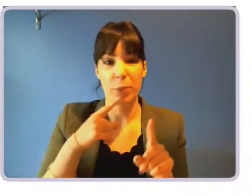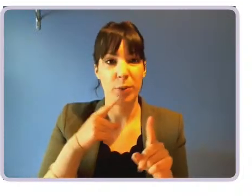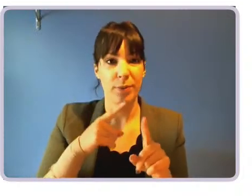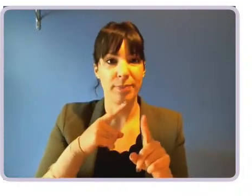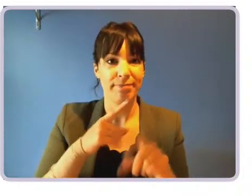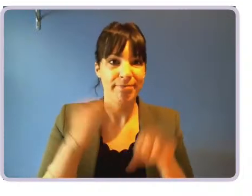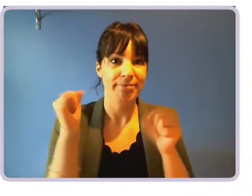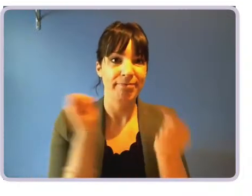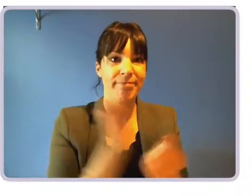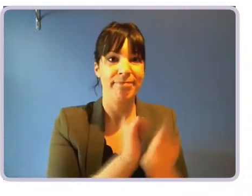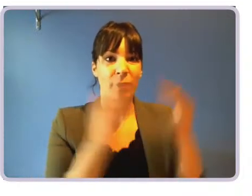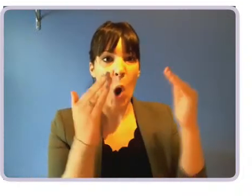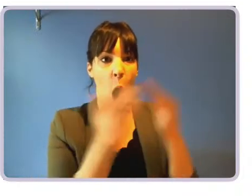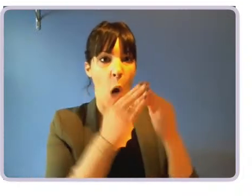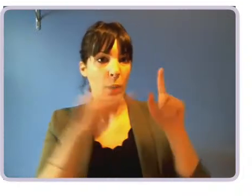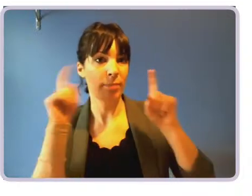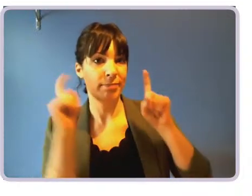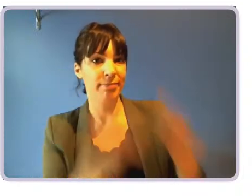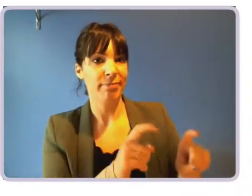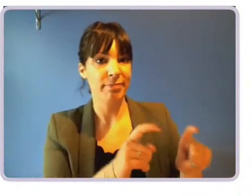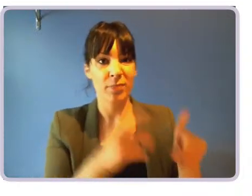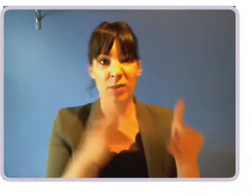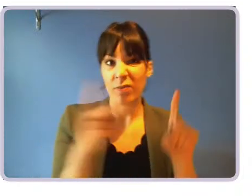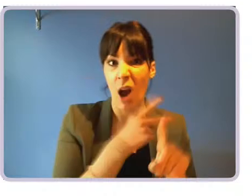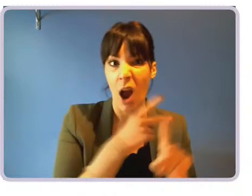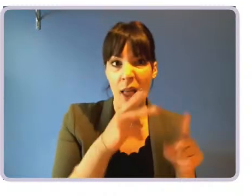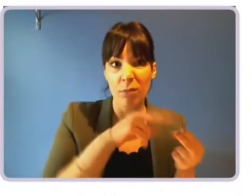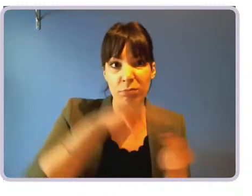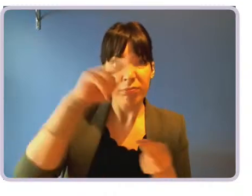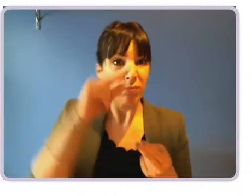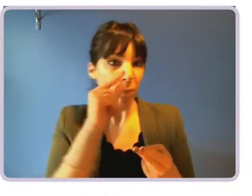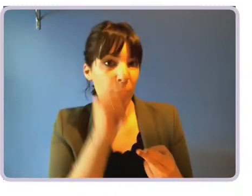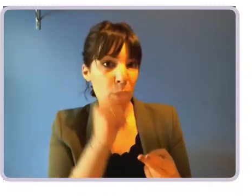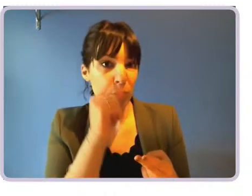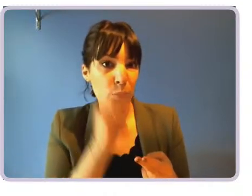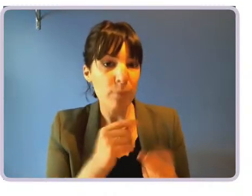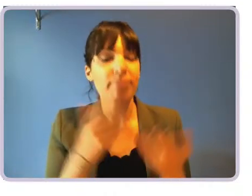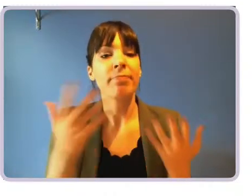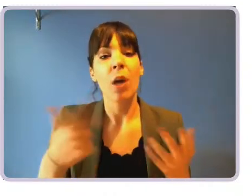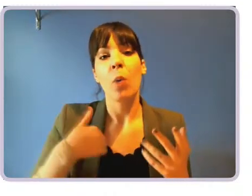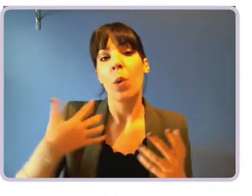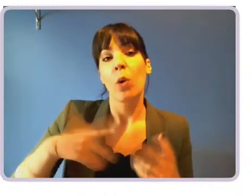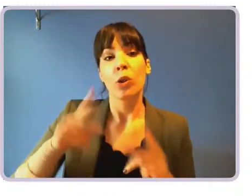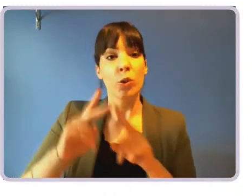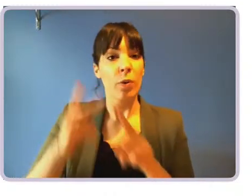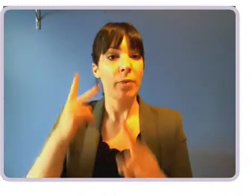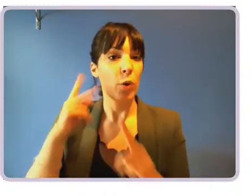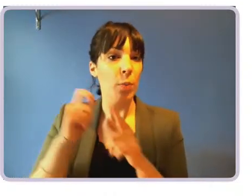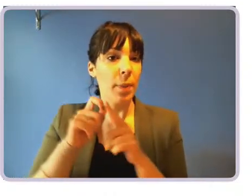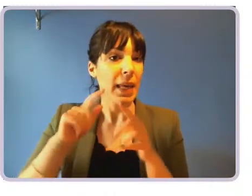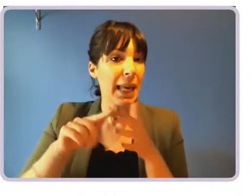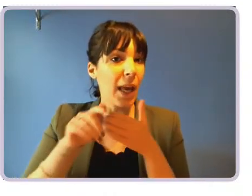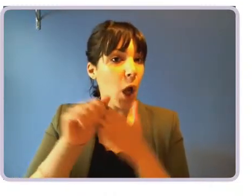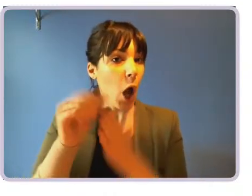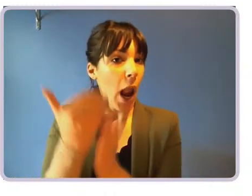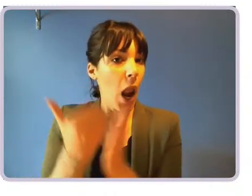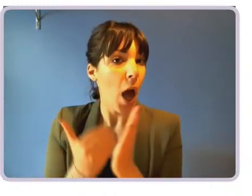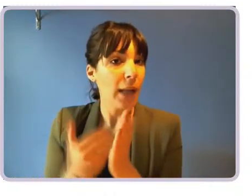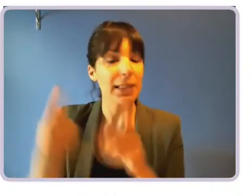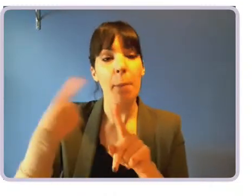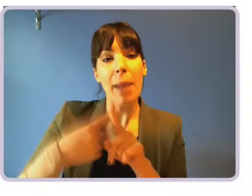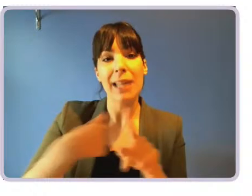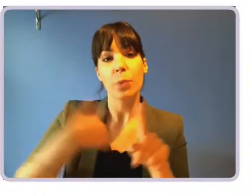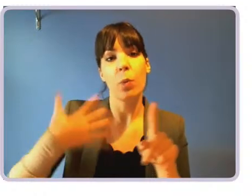to outreach to services, revision of PPE guidelines, and audit of services. And we did make